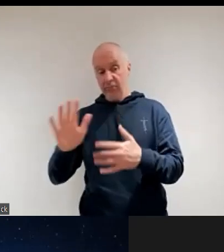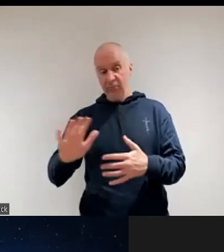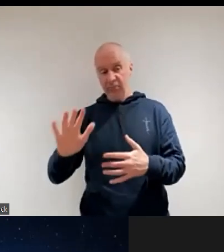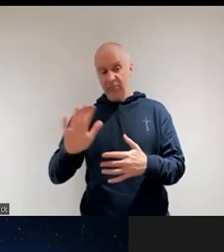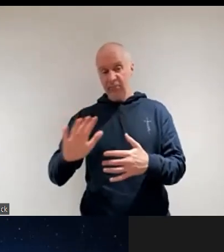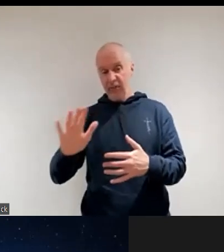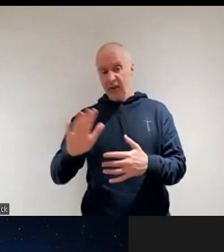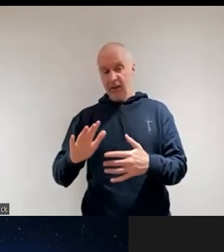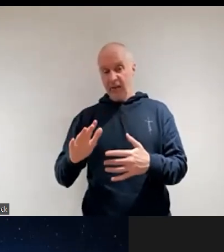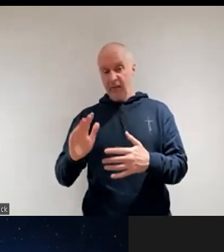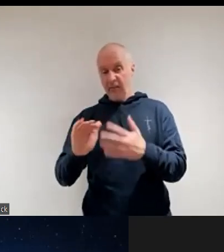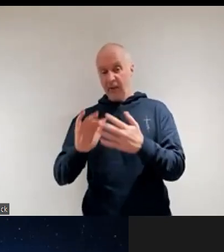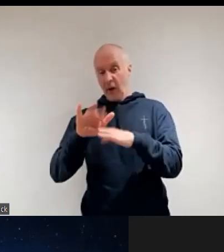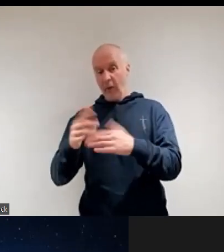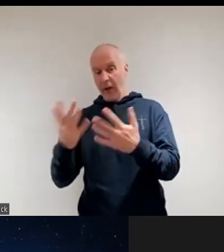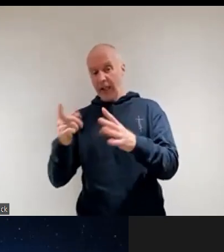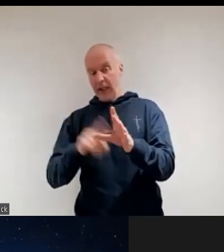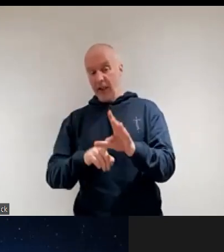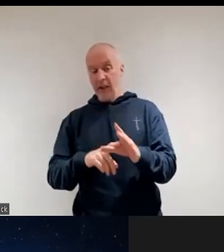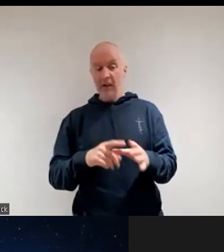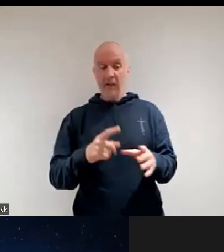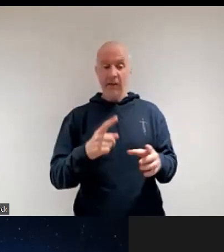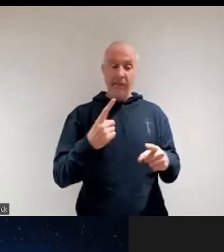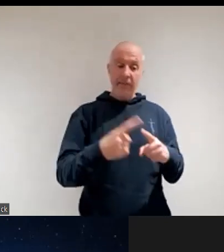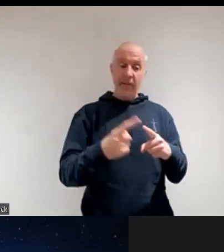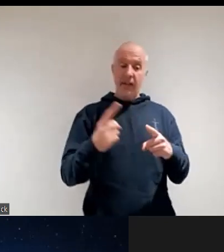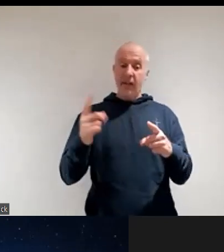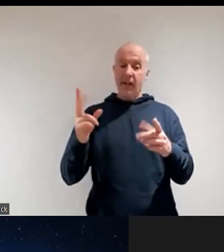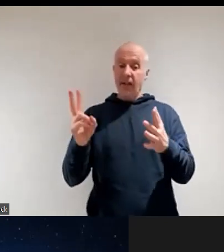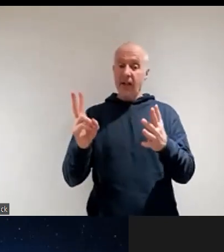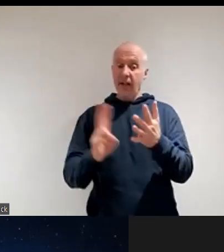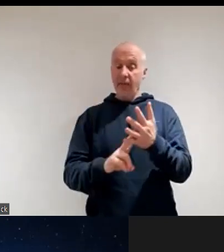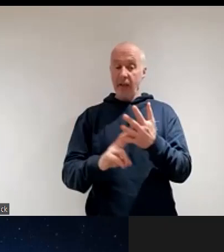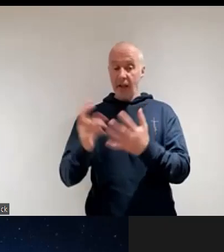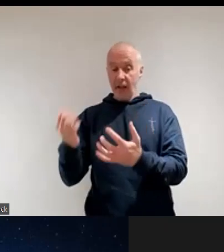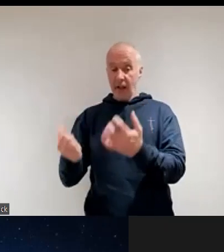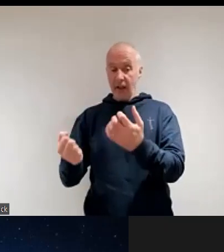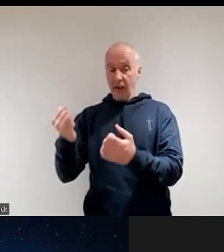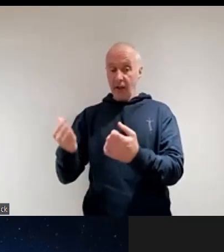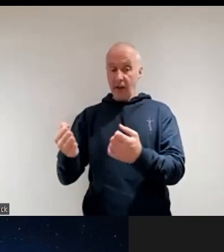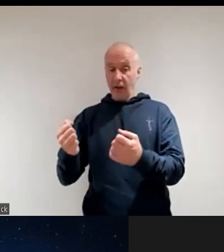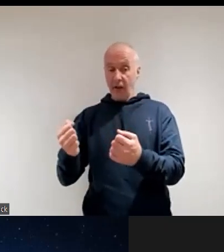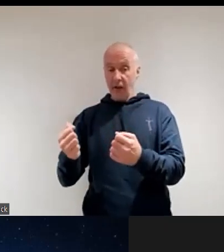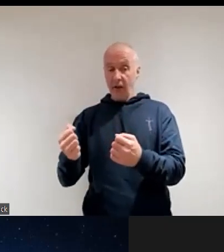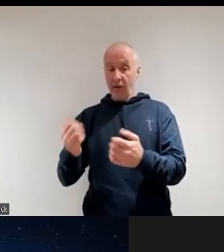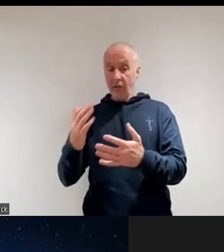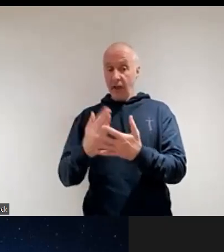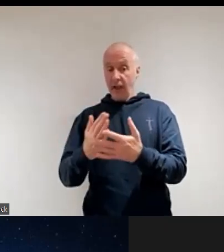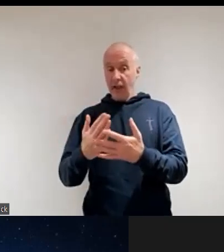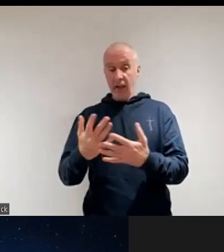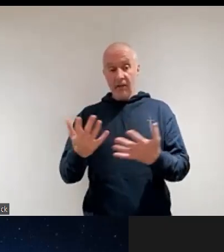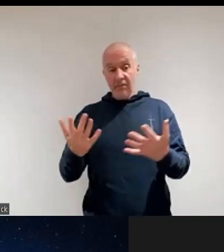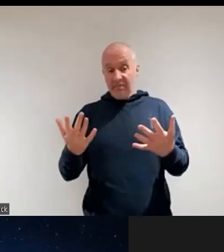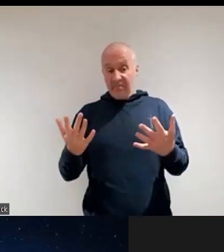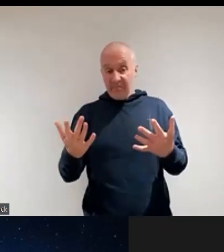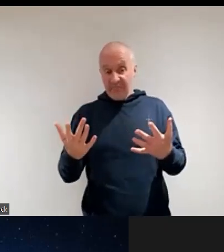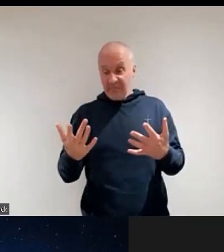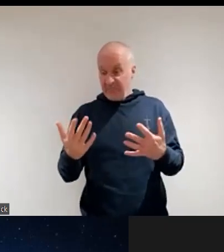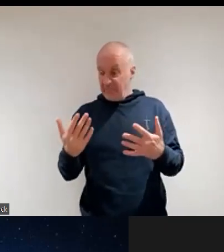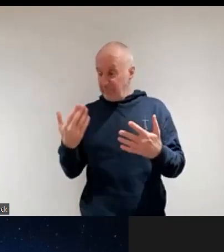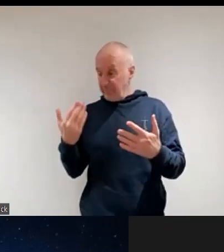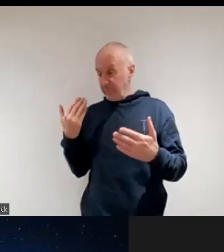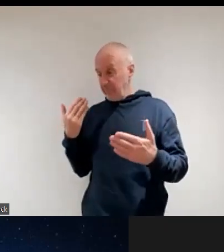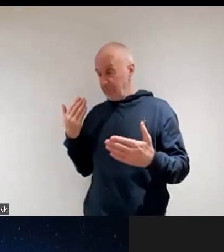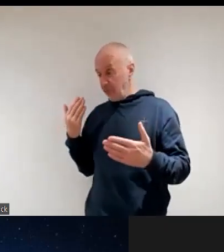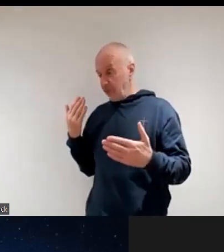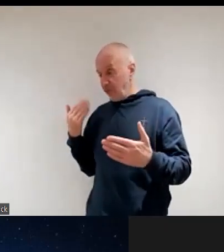than 10 years. And again, the EV is also the same like EV charger, because it has only been in the market for probably just over